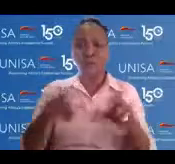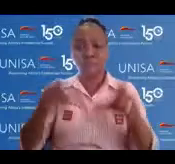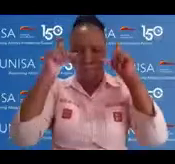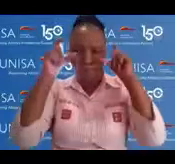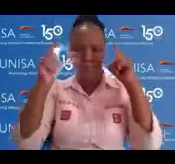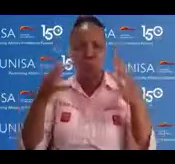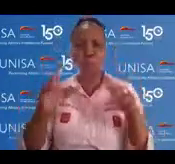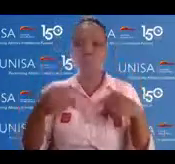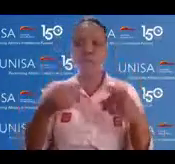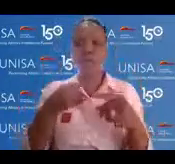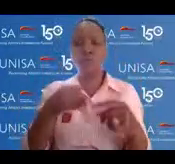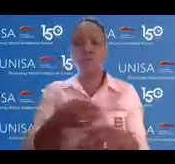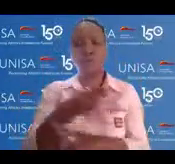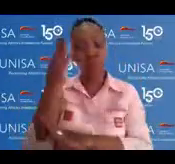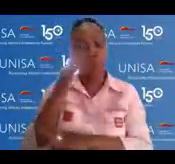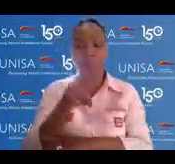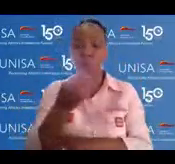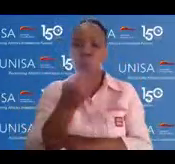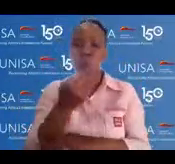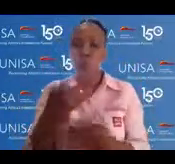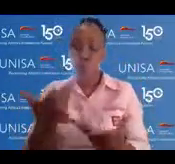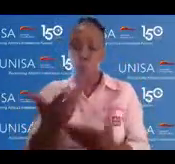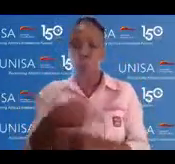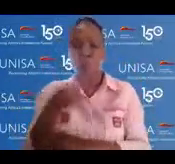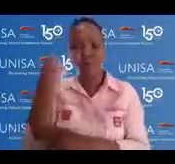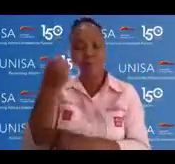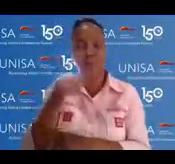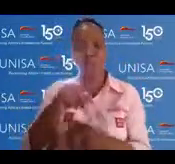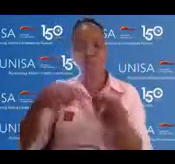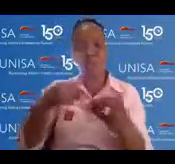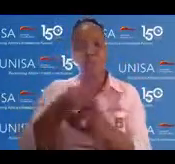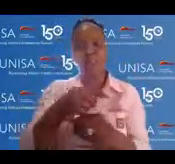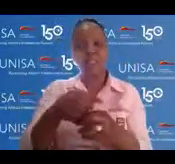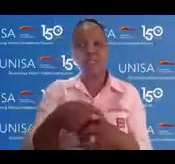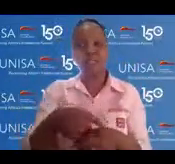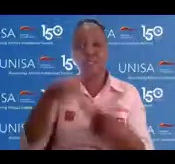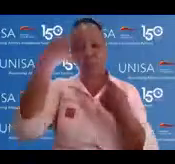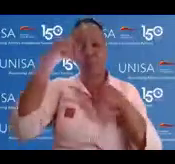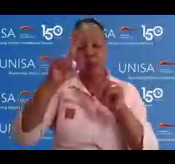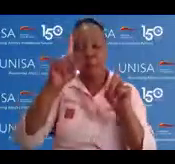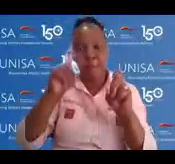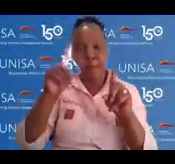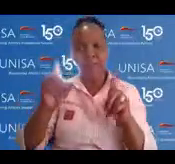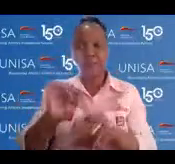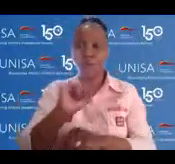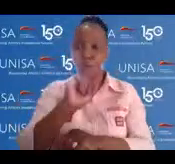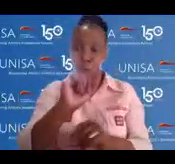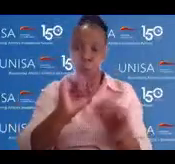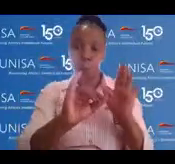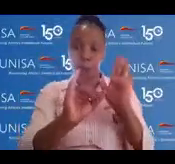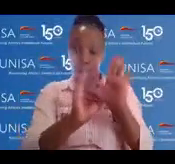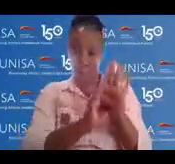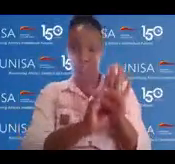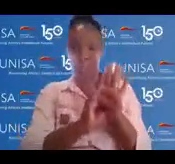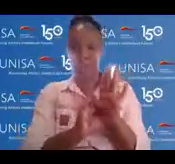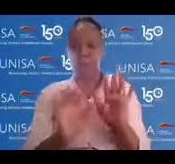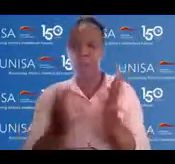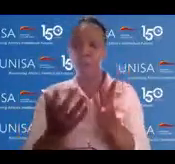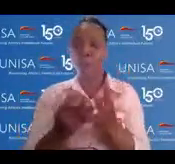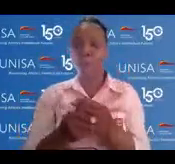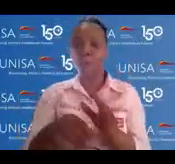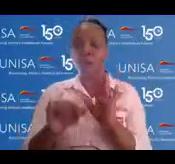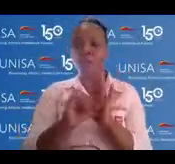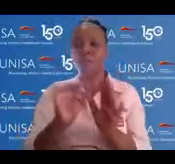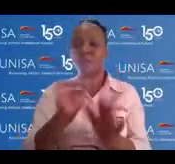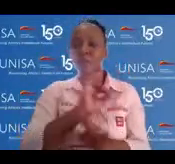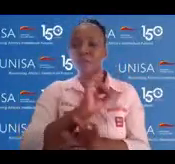you. Think of this profile picture as your ID, how you are identified. When you think of when you go to Home